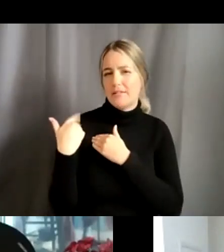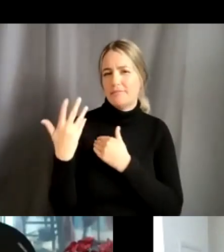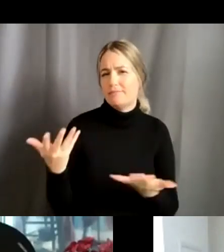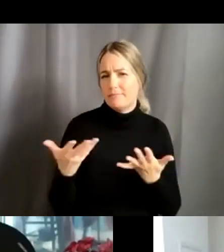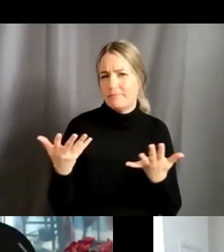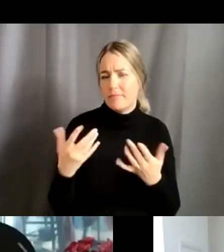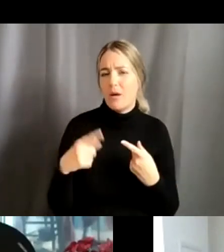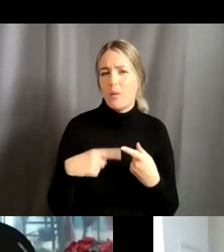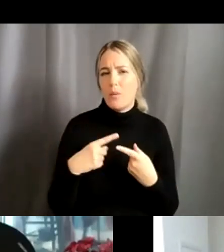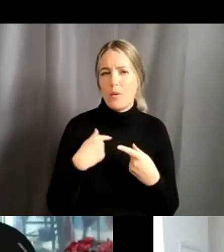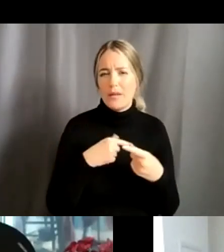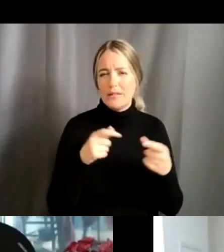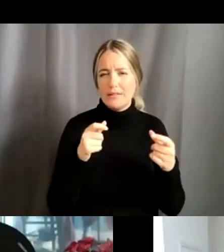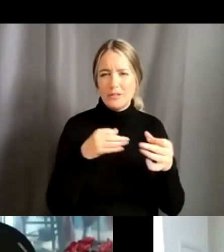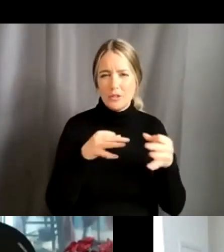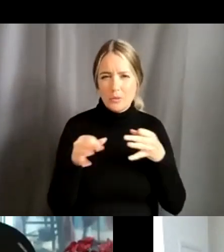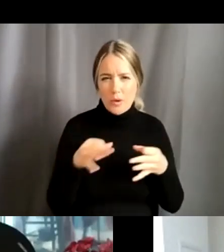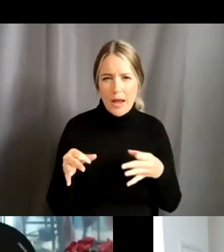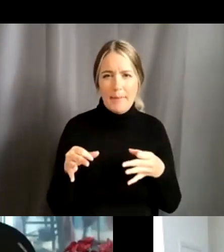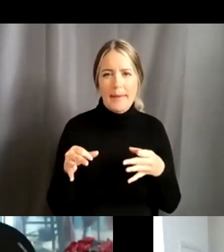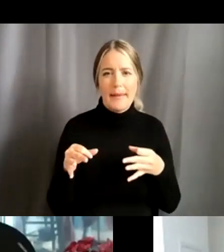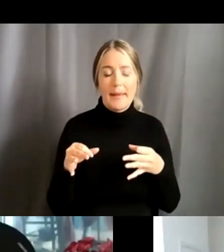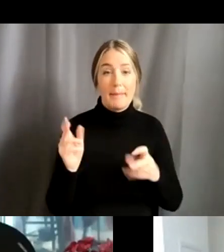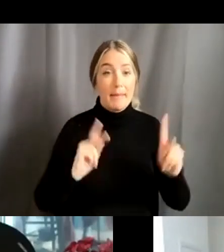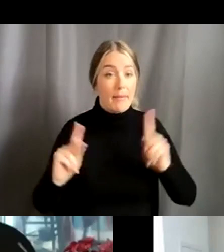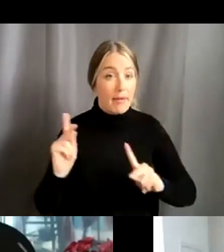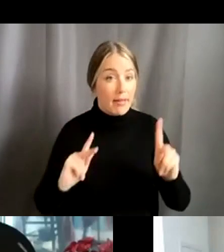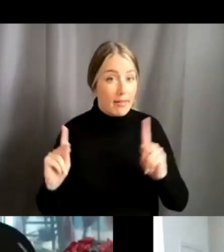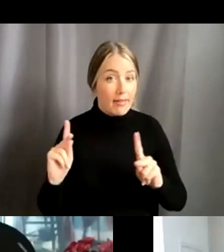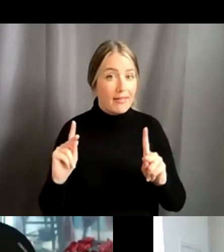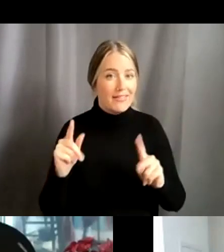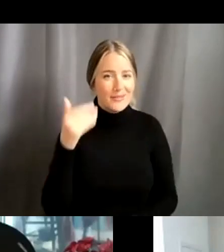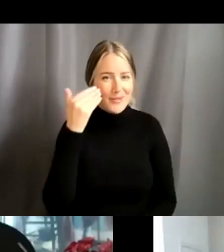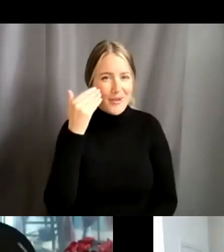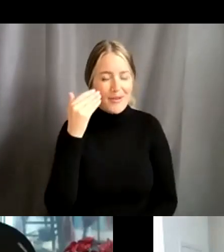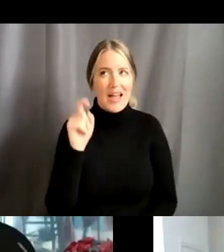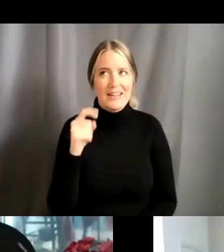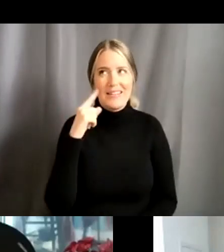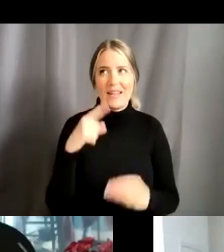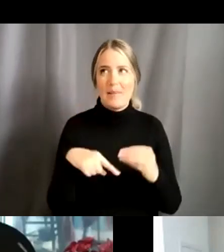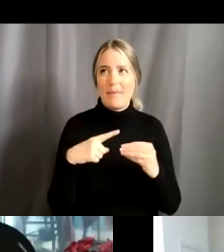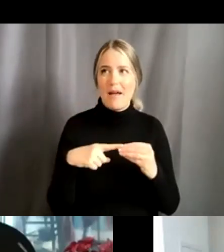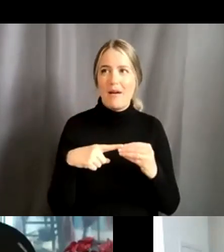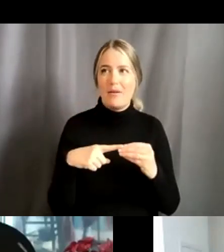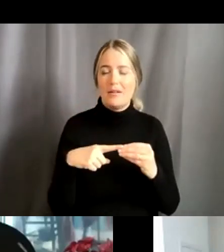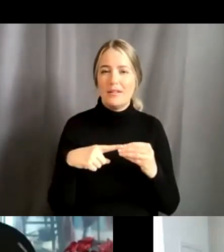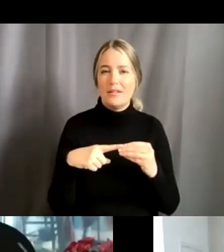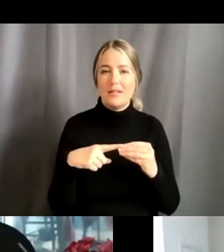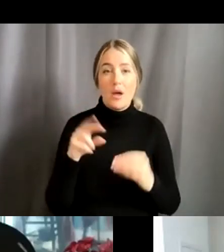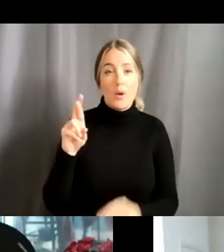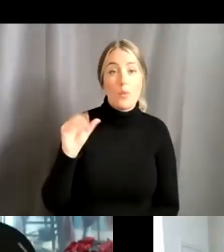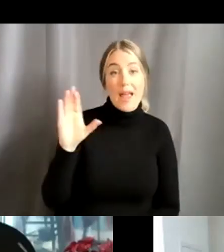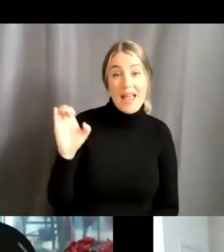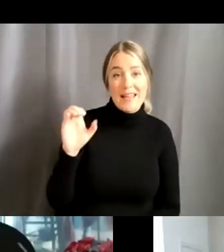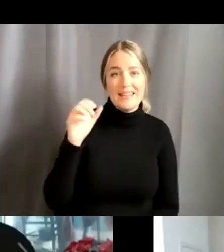we're describing people? We've got to think about, is it race,